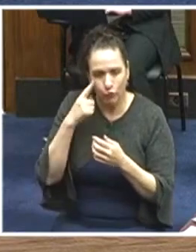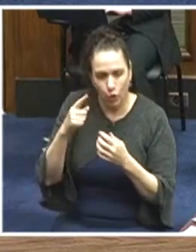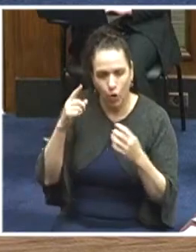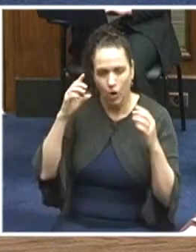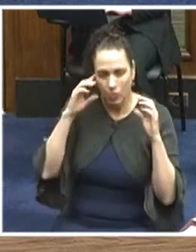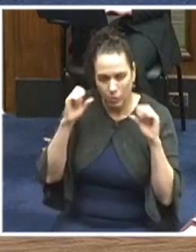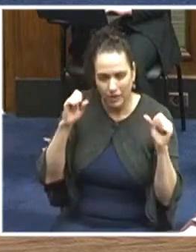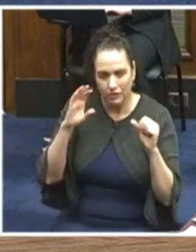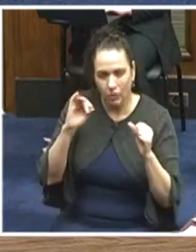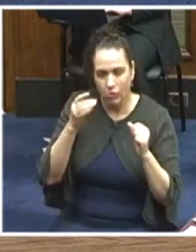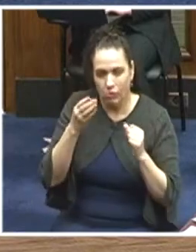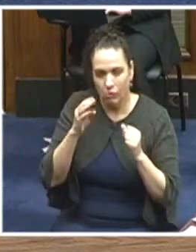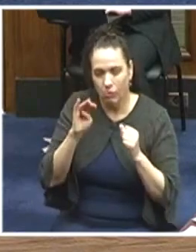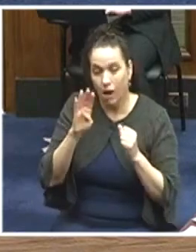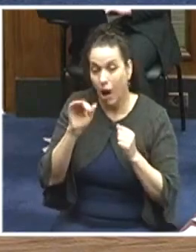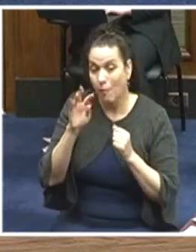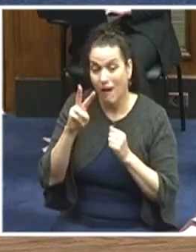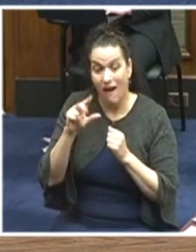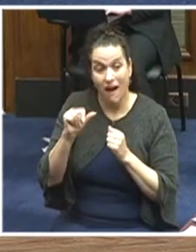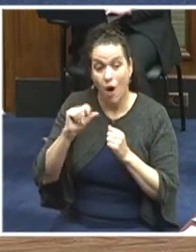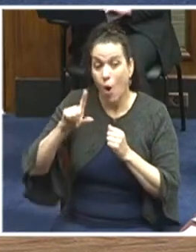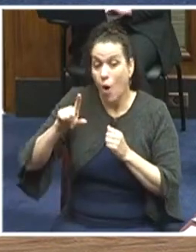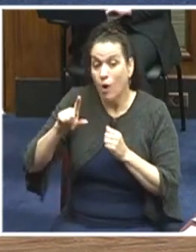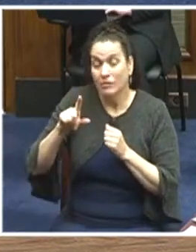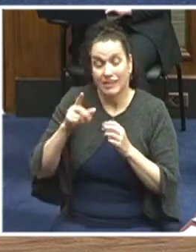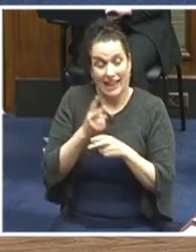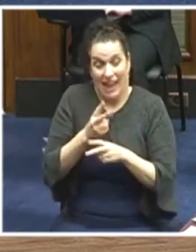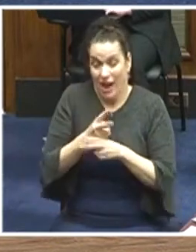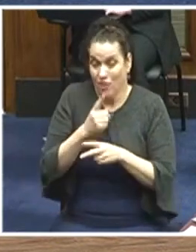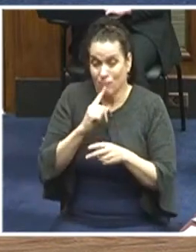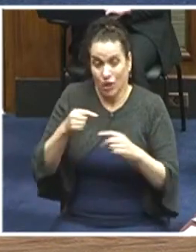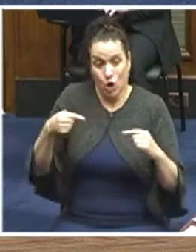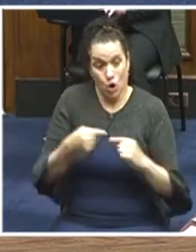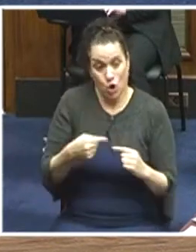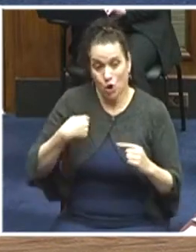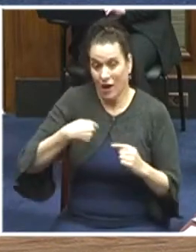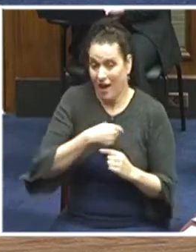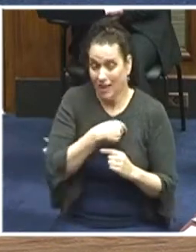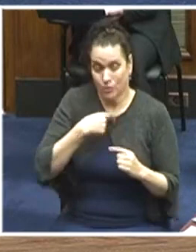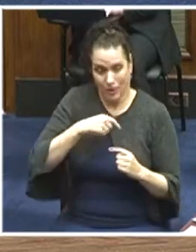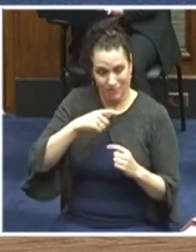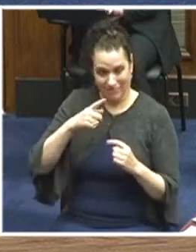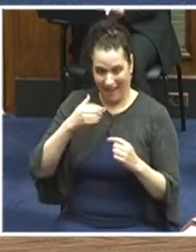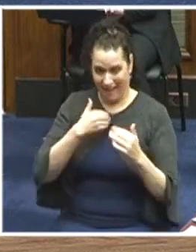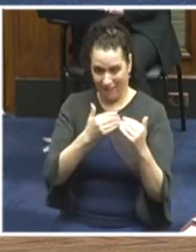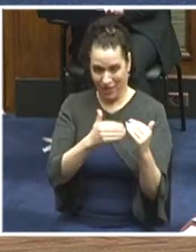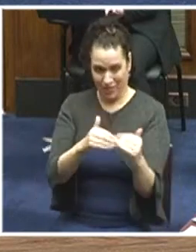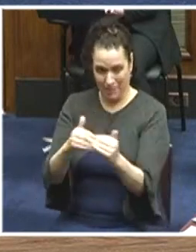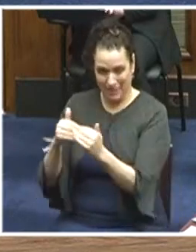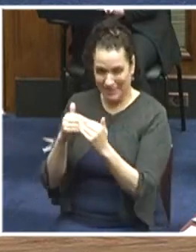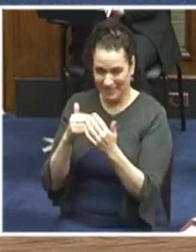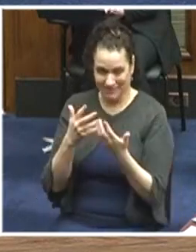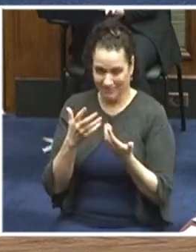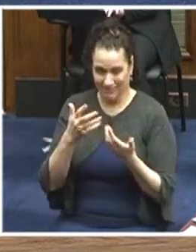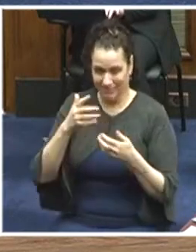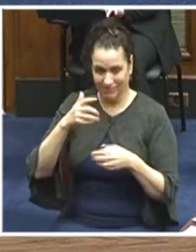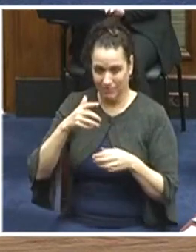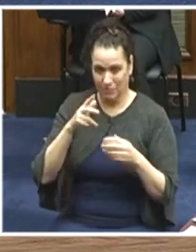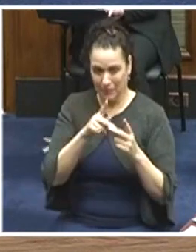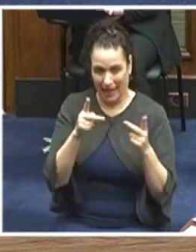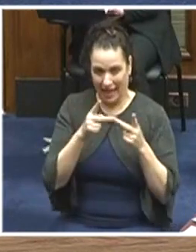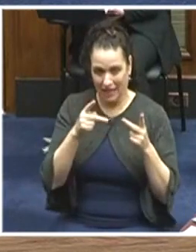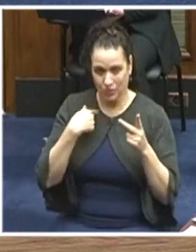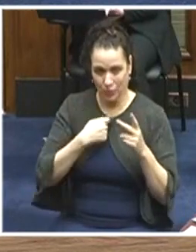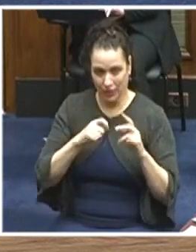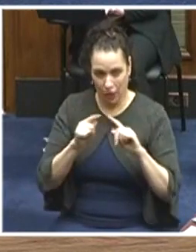medical facilities within a short radius of our zip codes. Obamacare, in a word, has made us into medical serfs. We're tied to the